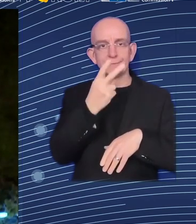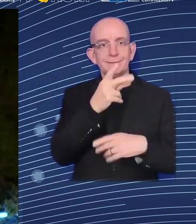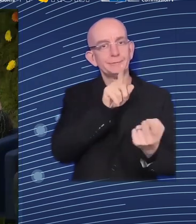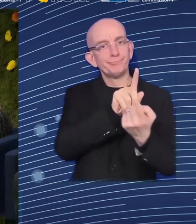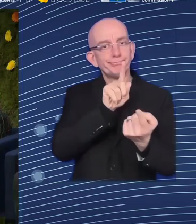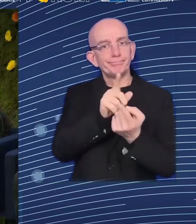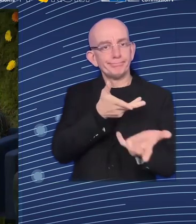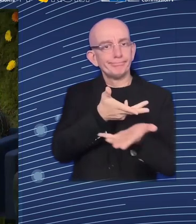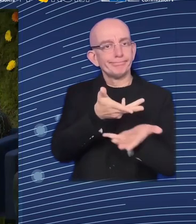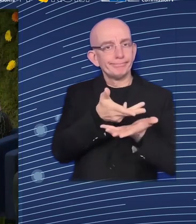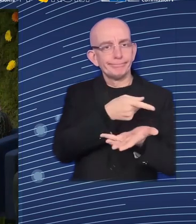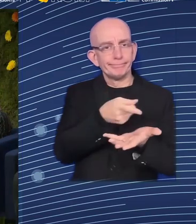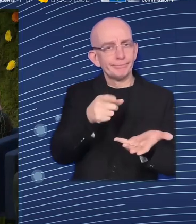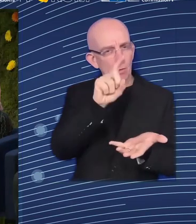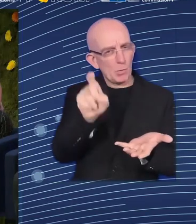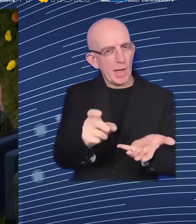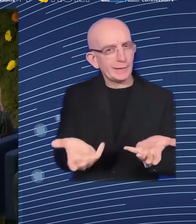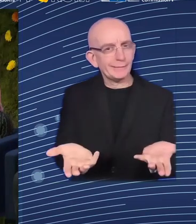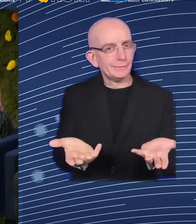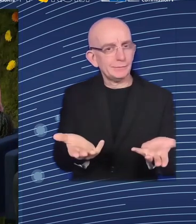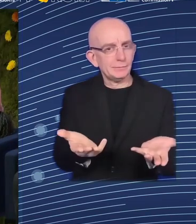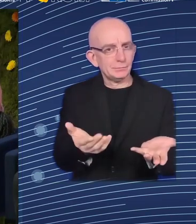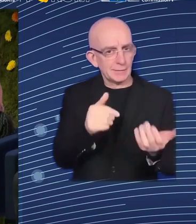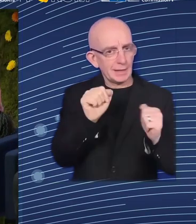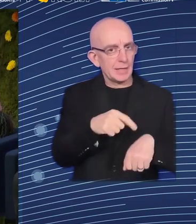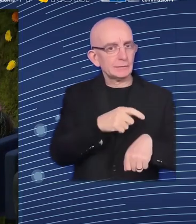think addressing this